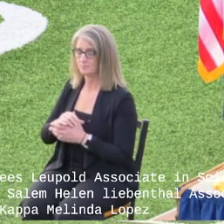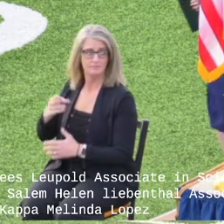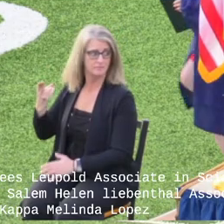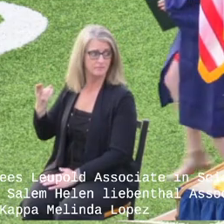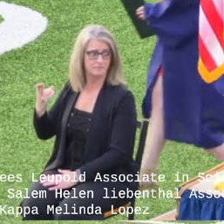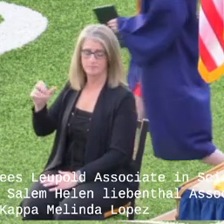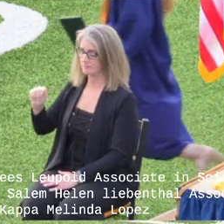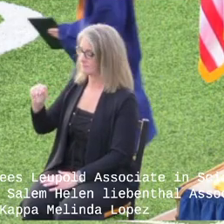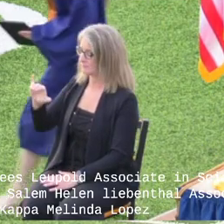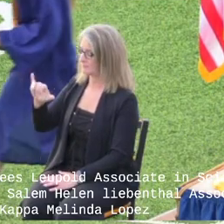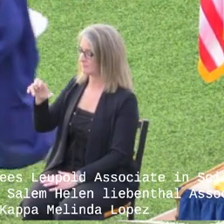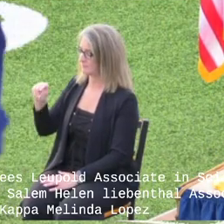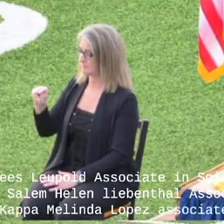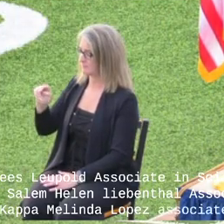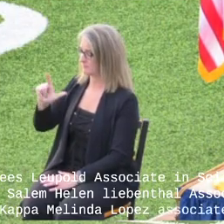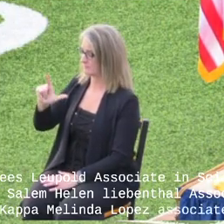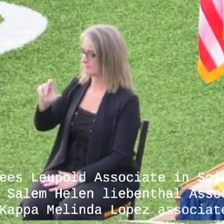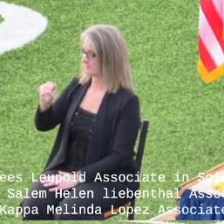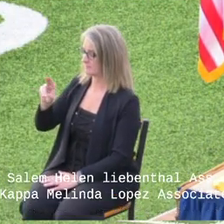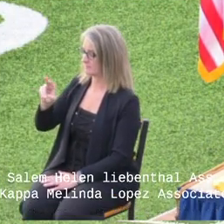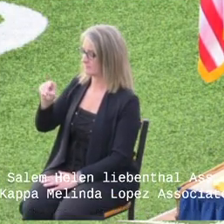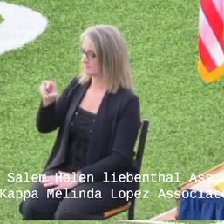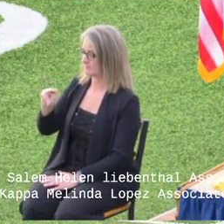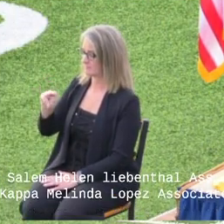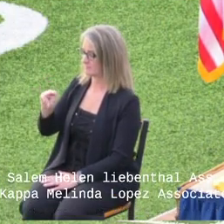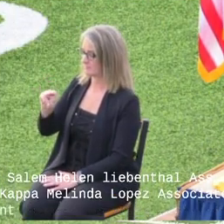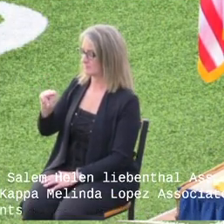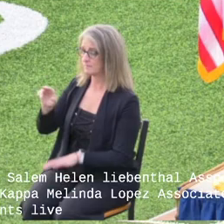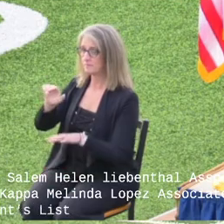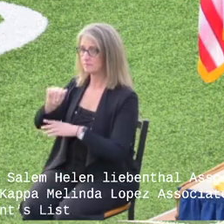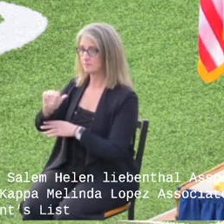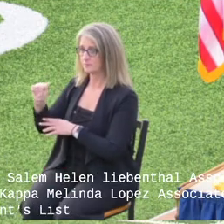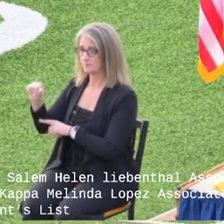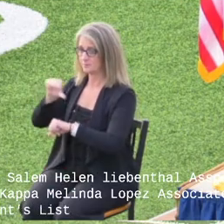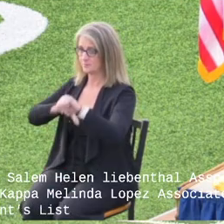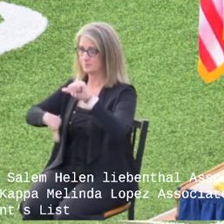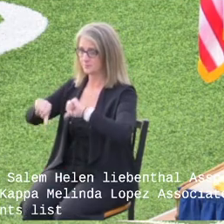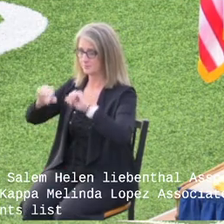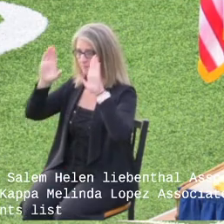Harrison Loudon, Associate in Science, President's List.